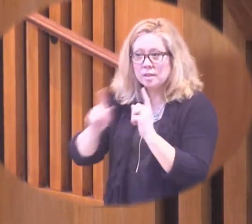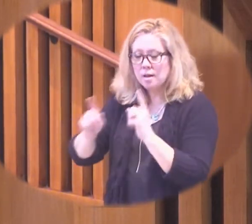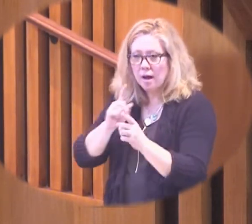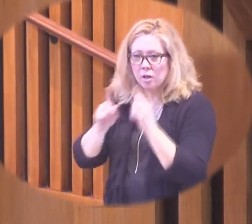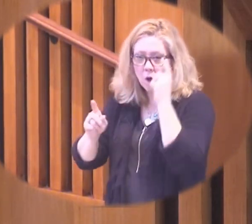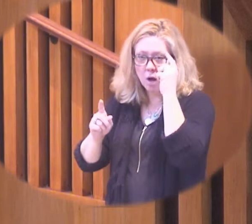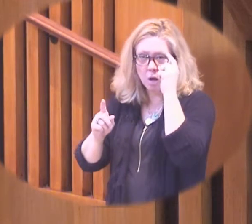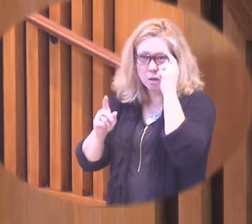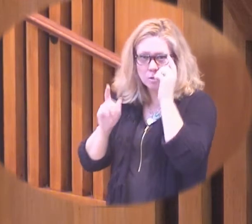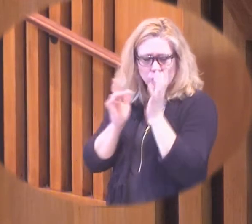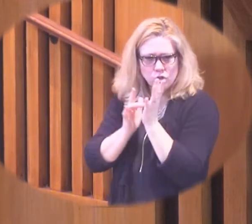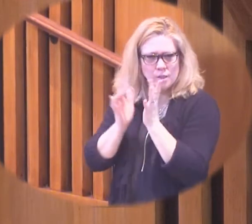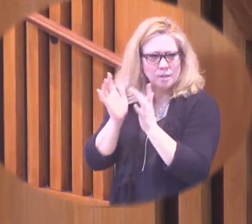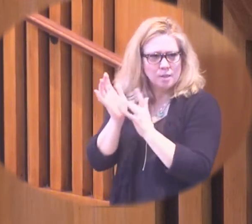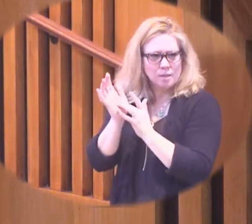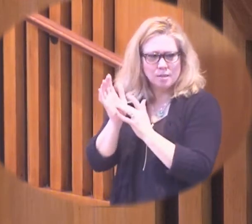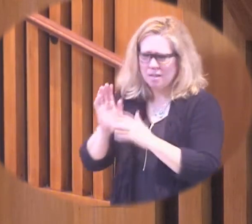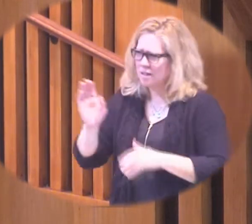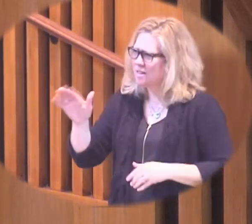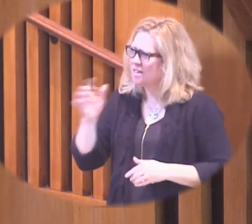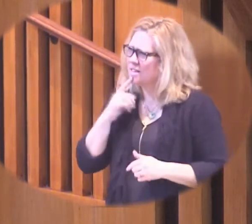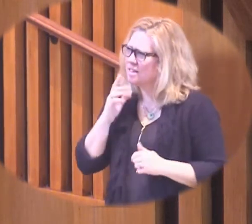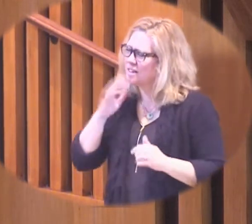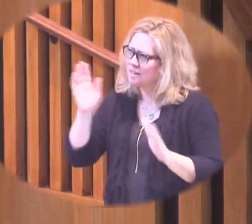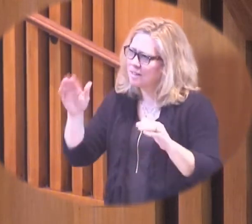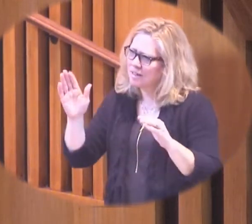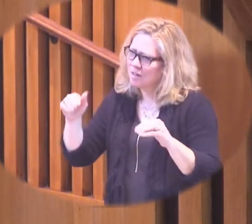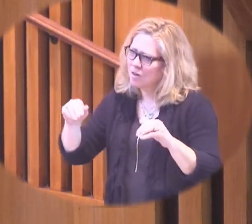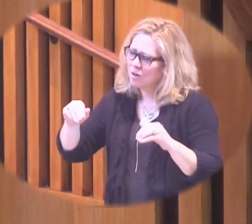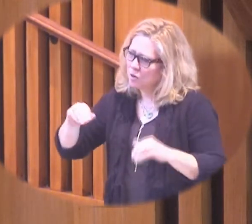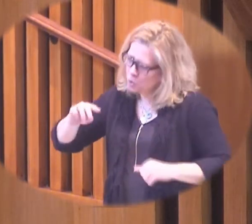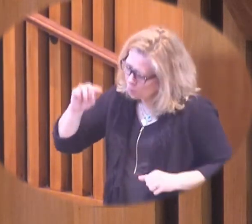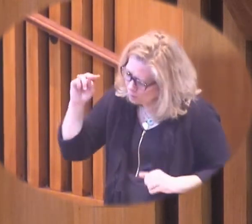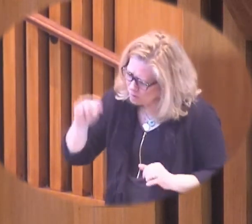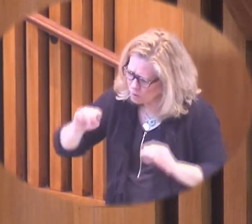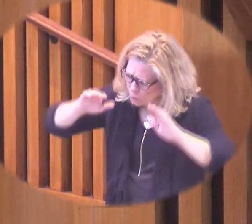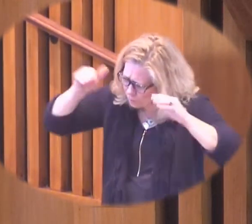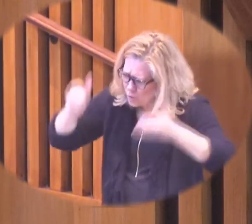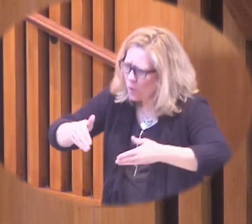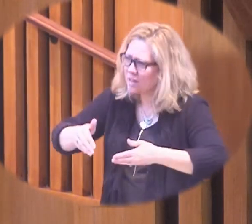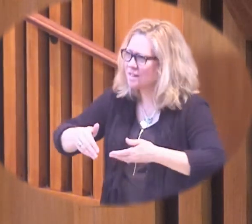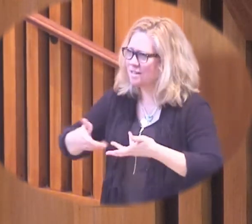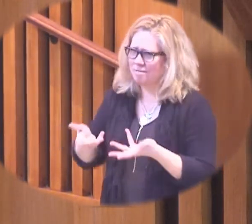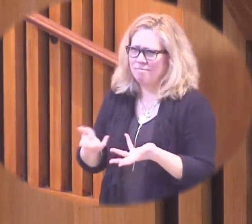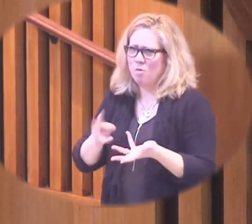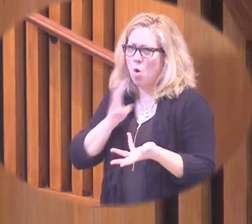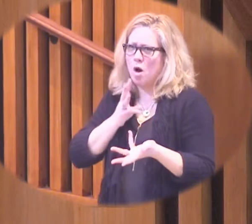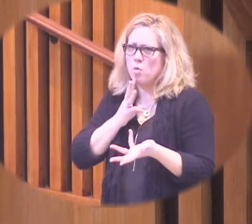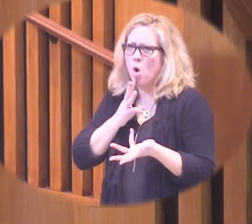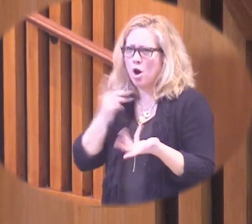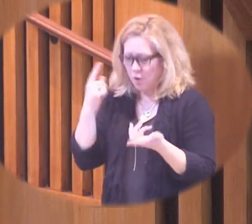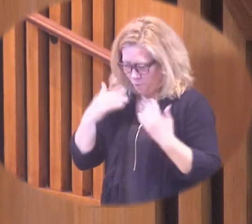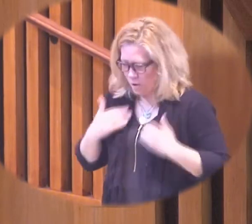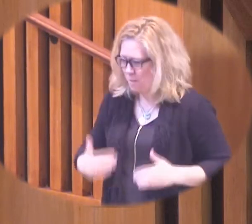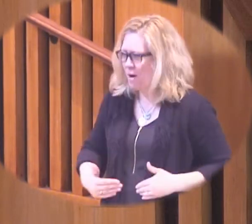Jesus leads the woman beyond the material thing of water for the